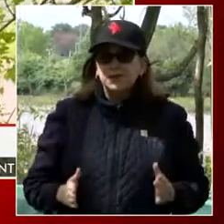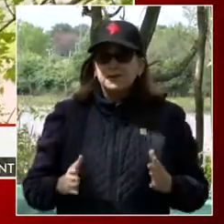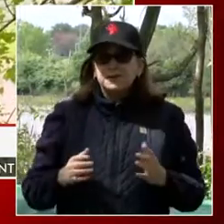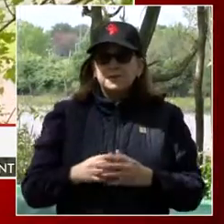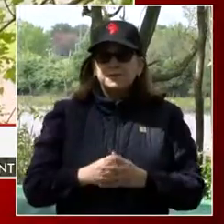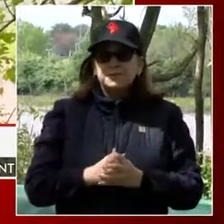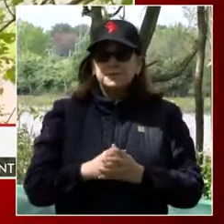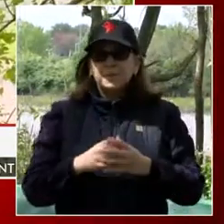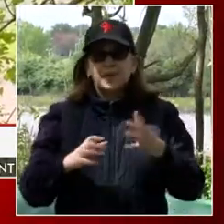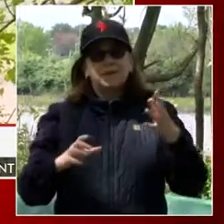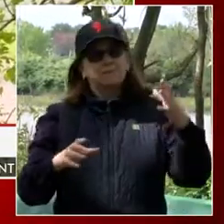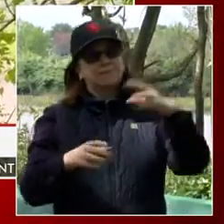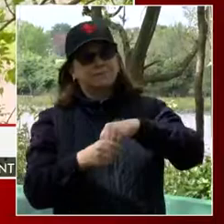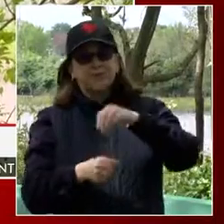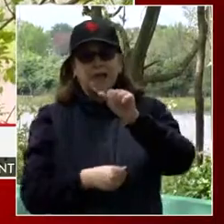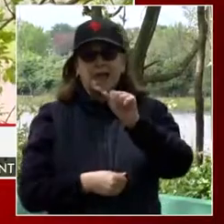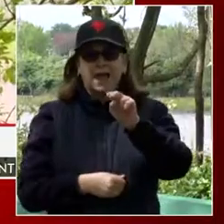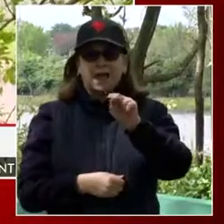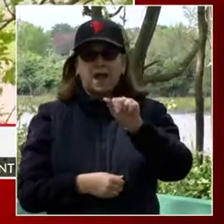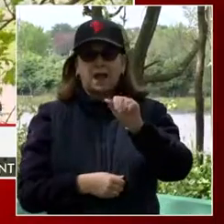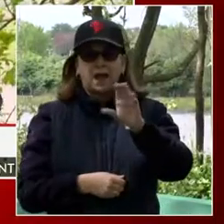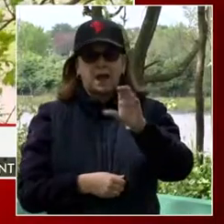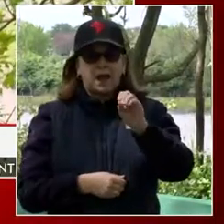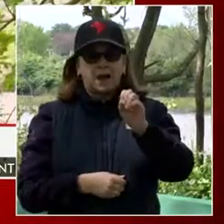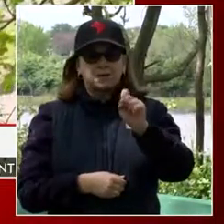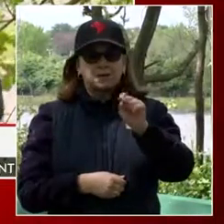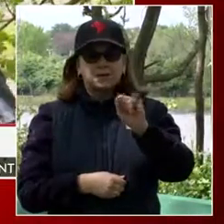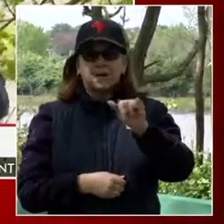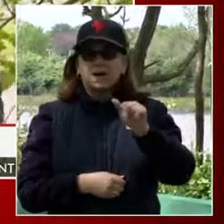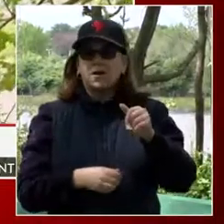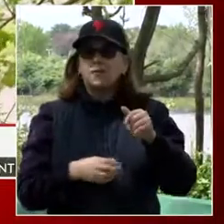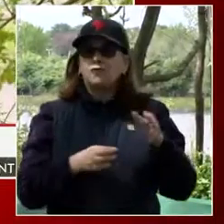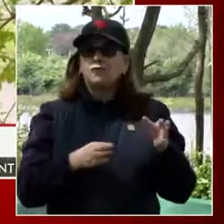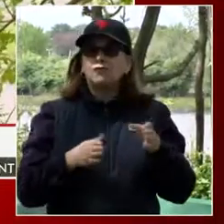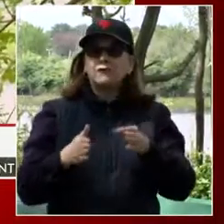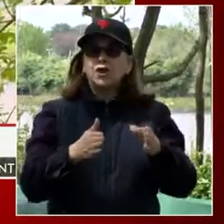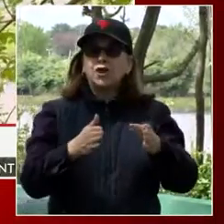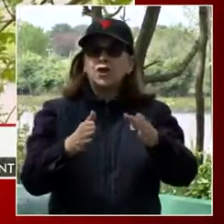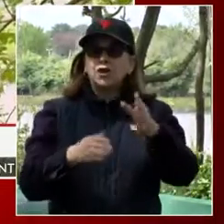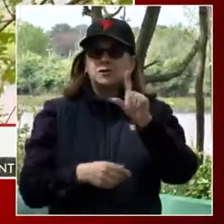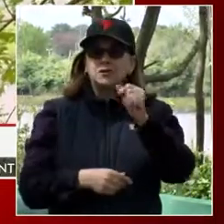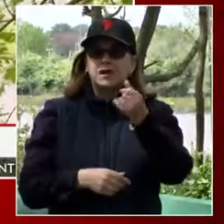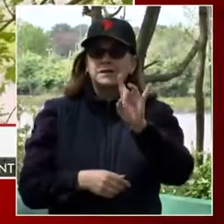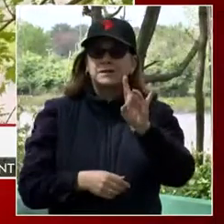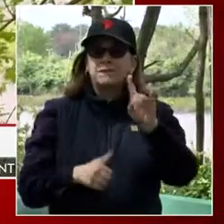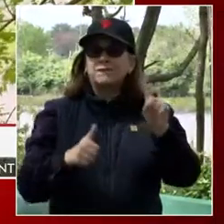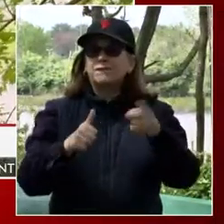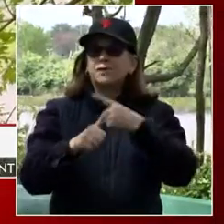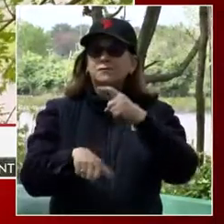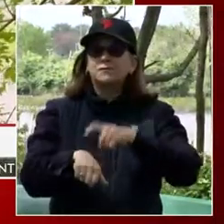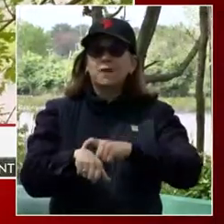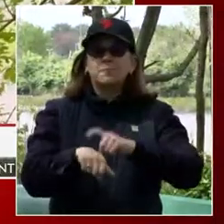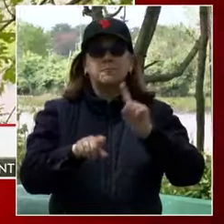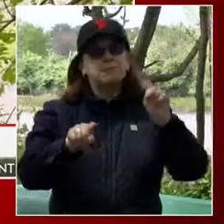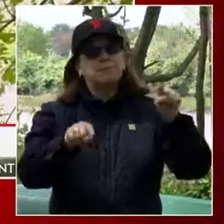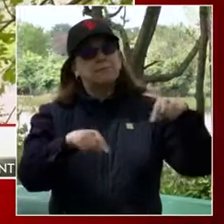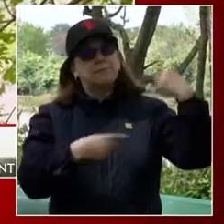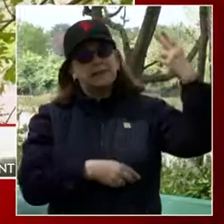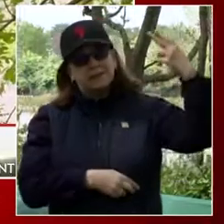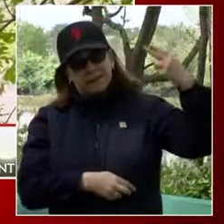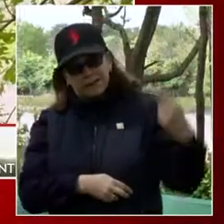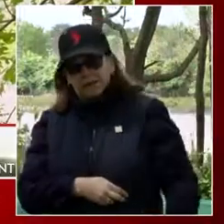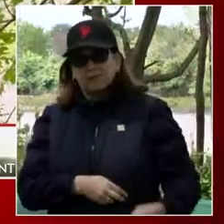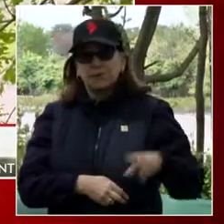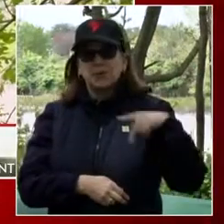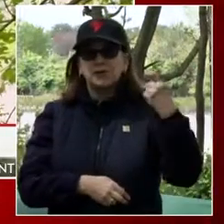2018, Mayor Muriel Bowser, for the first mayor ever in D.C., declared this area a conservation area,